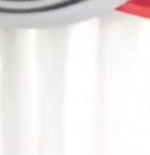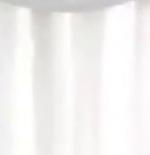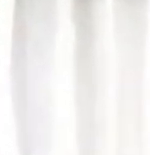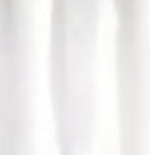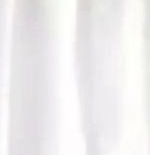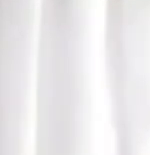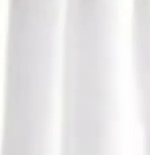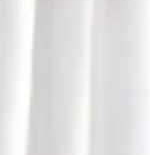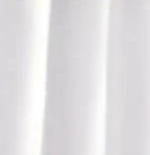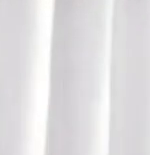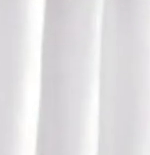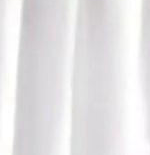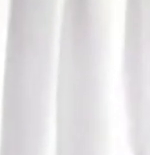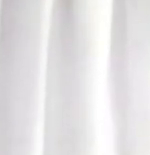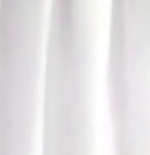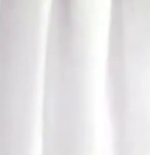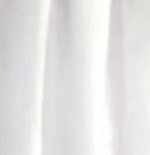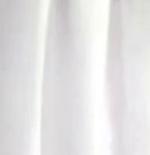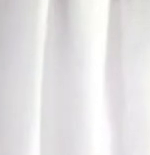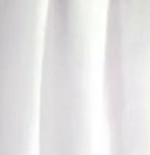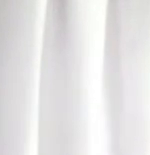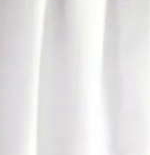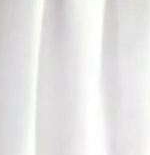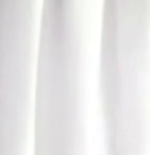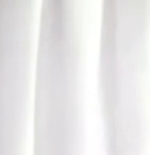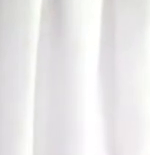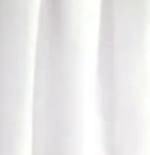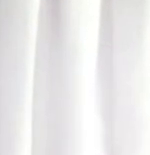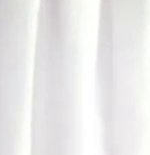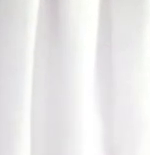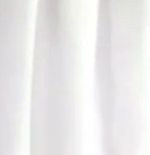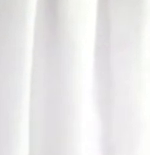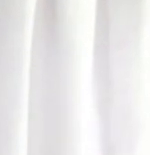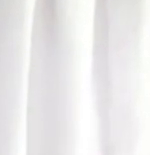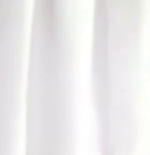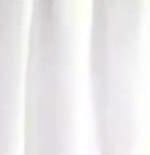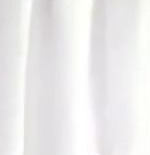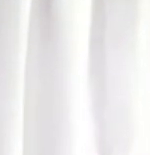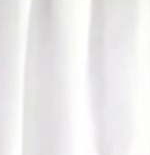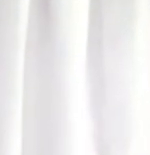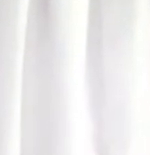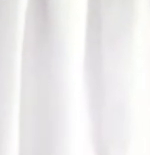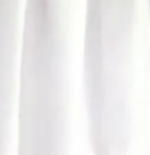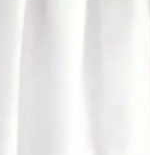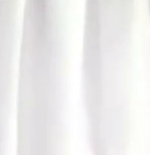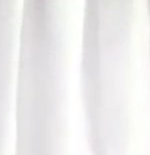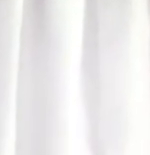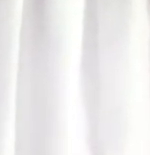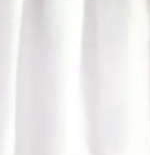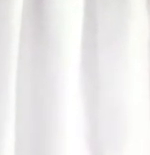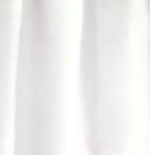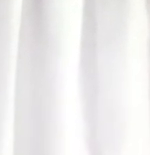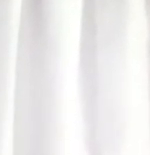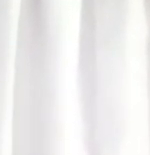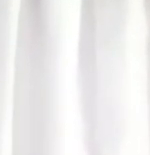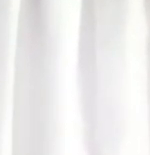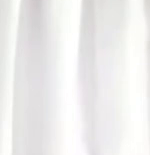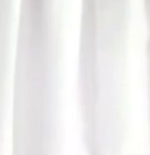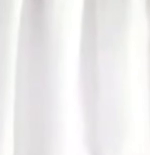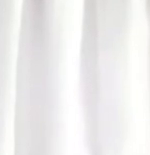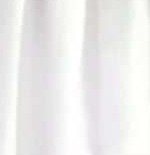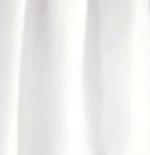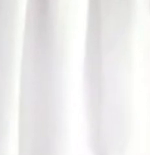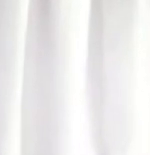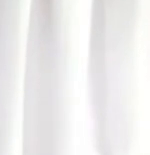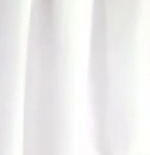the dedication, the commitment for us to have the service today. And we just want to remind us as we close, we're going to have our members